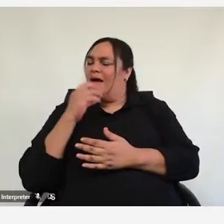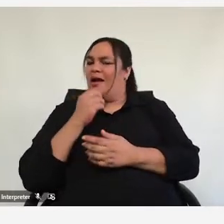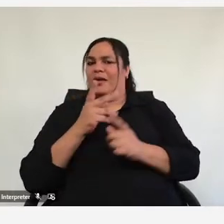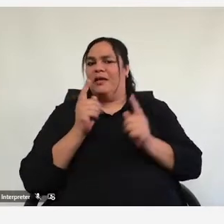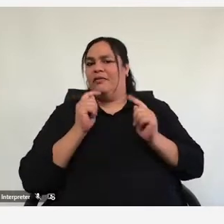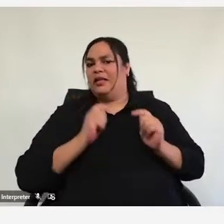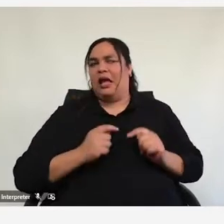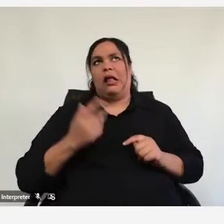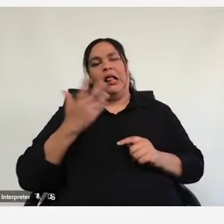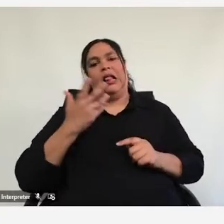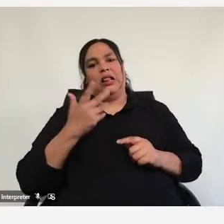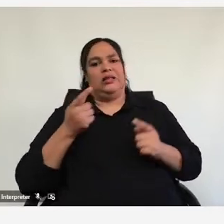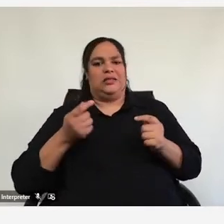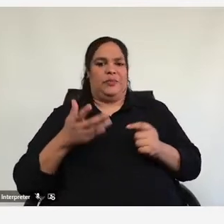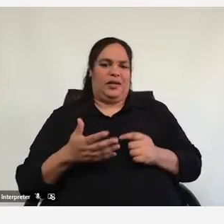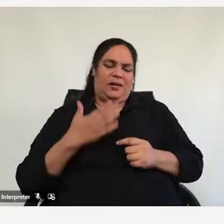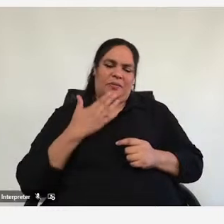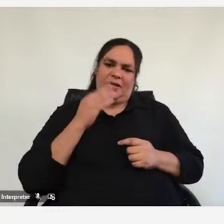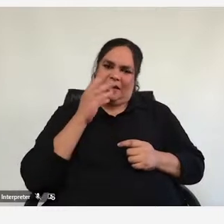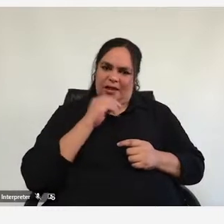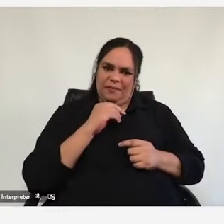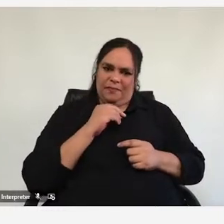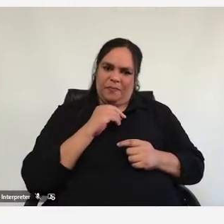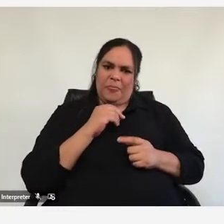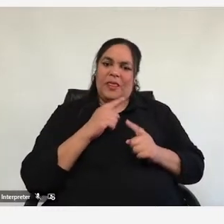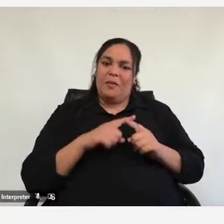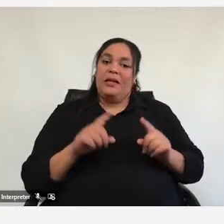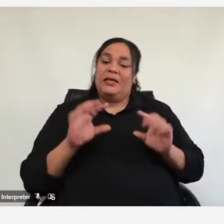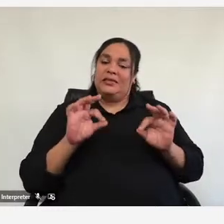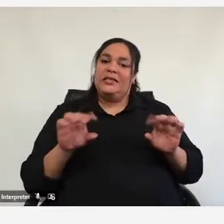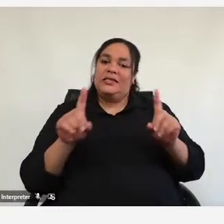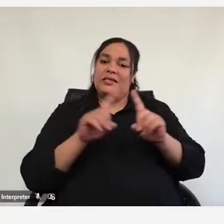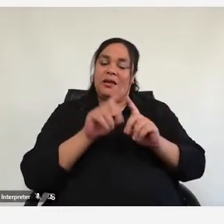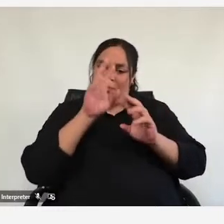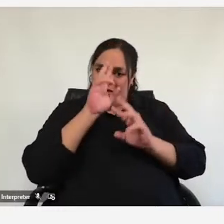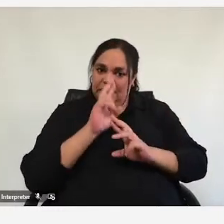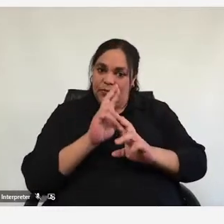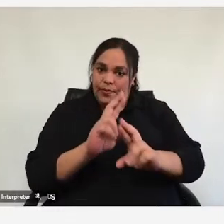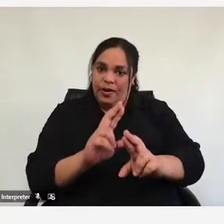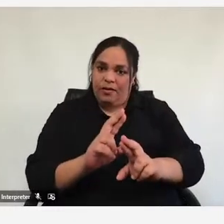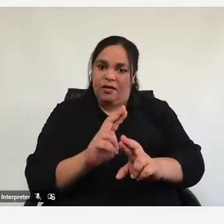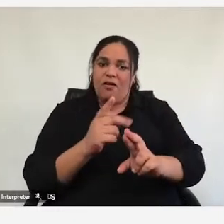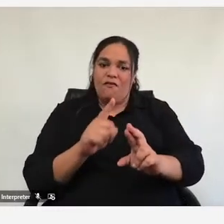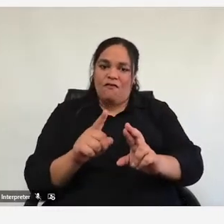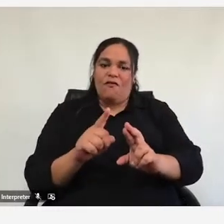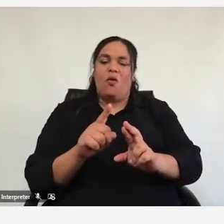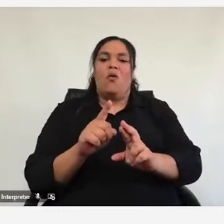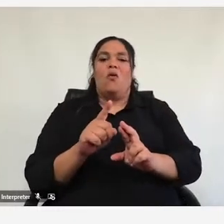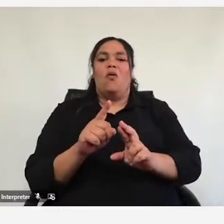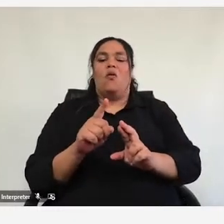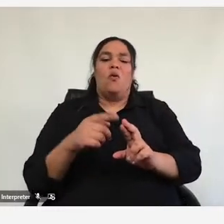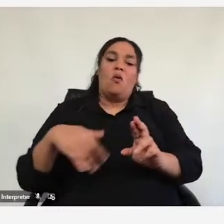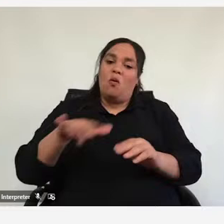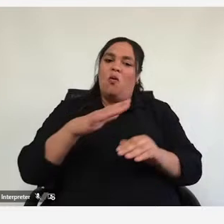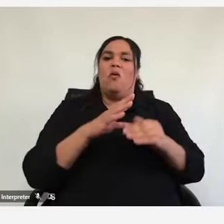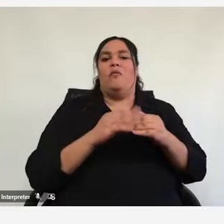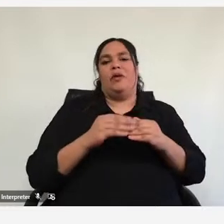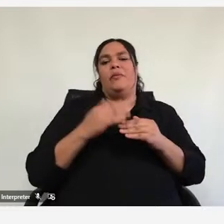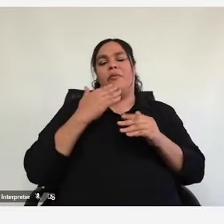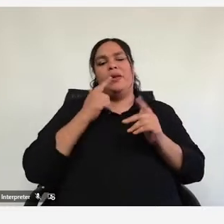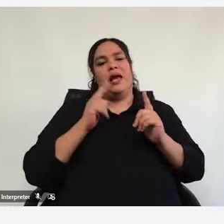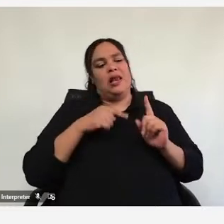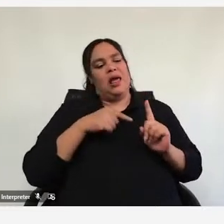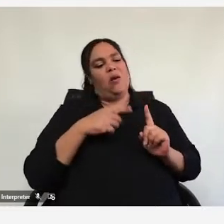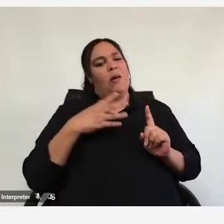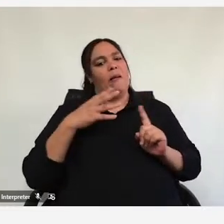the speaker on the floor, and the same respect afforded to all members. Please allow the